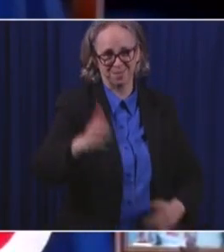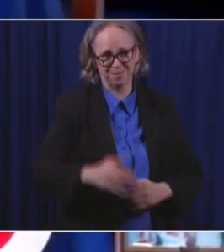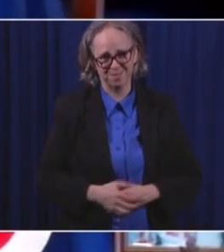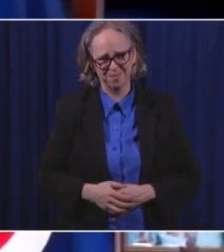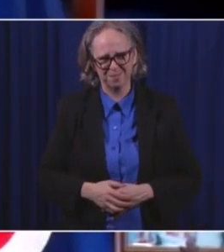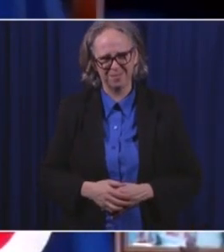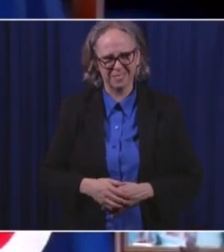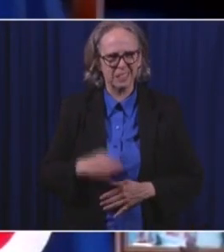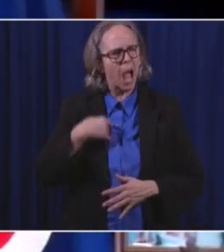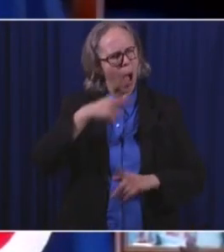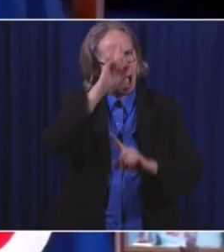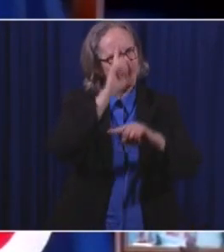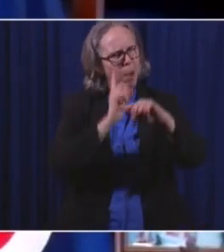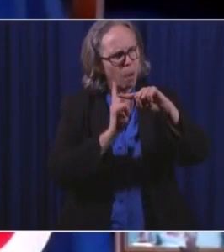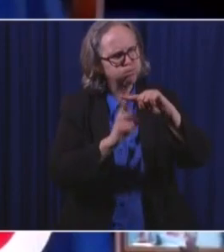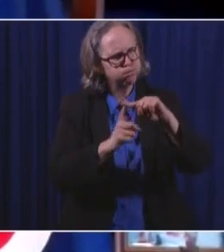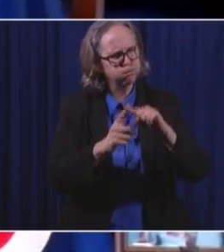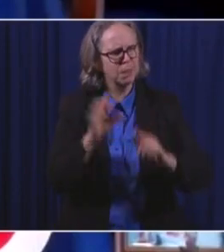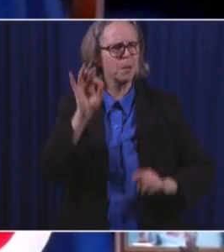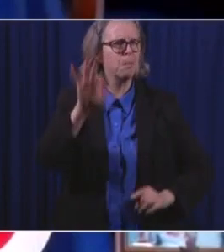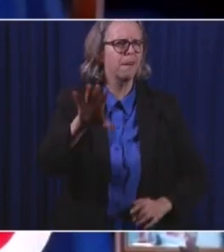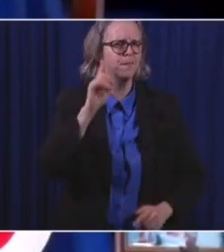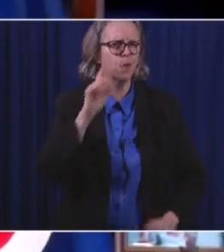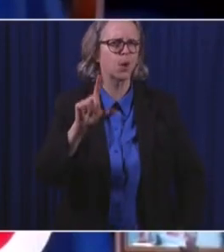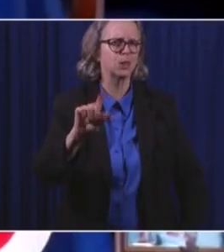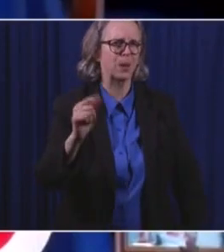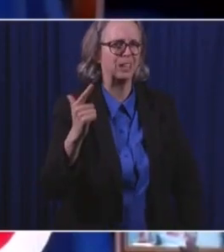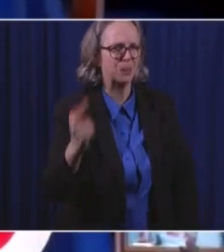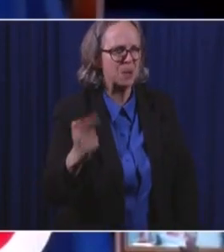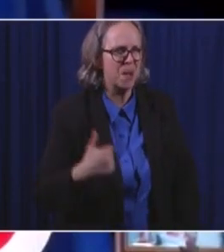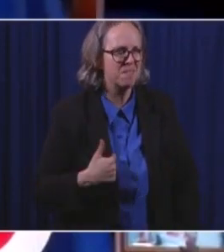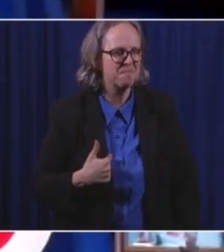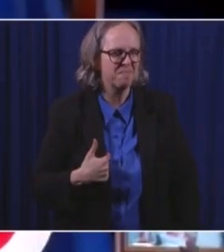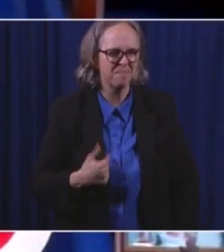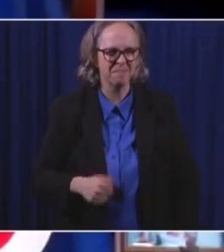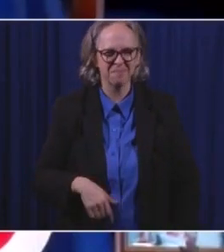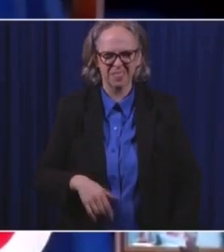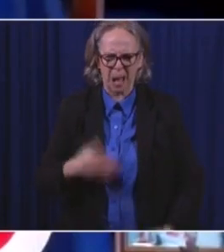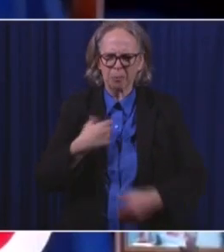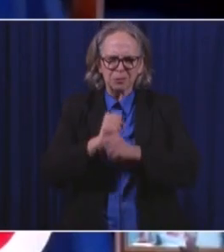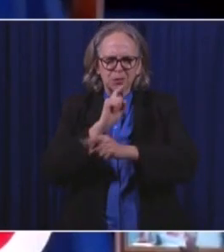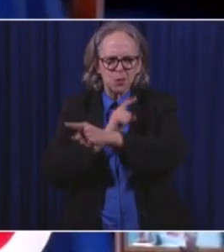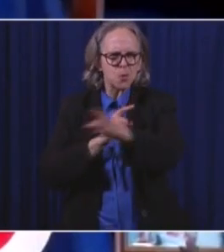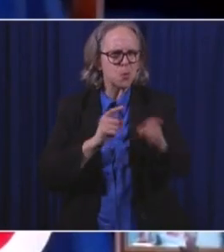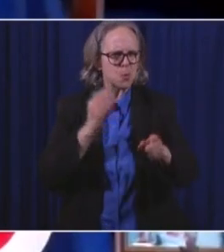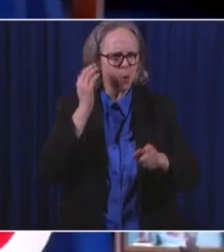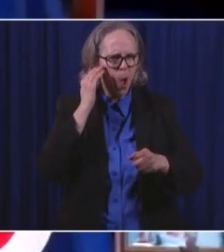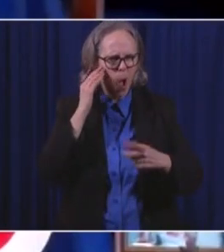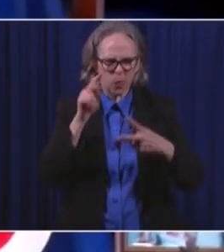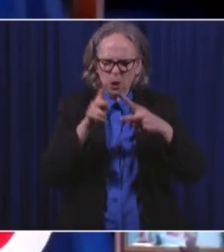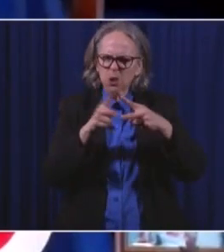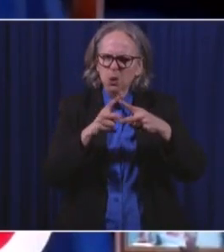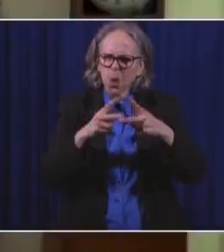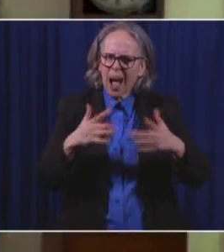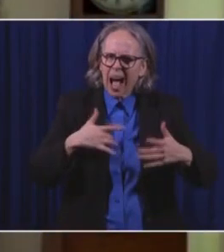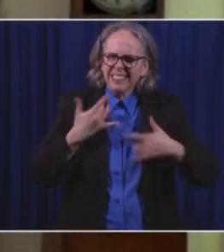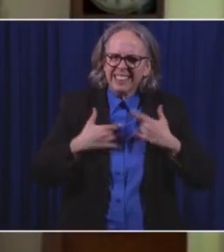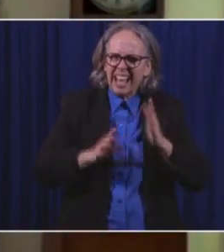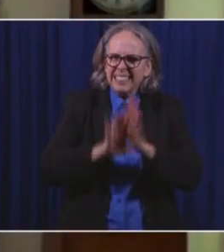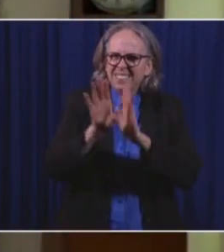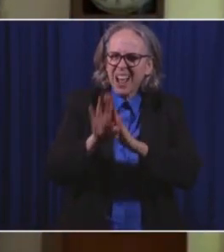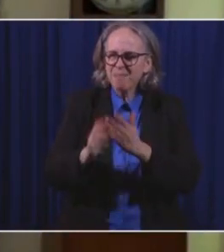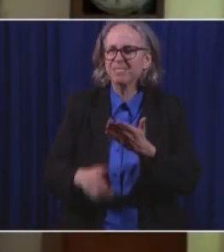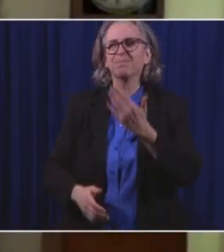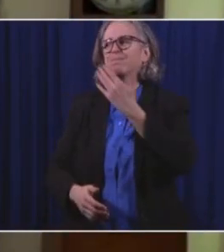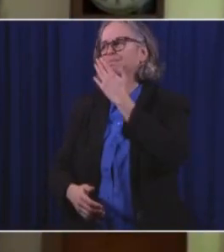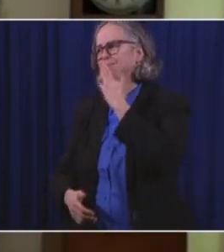toward 2021, and I wanted to make sure everybody was aware of those new announcements and investments. Thanks, Governor. Well, those